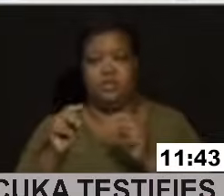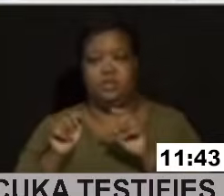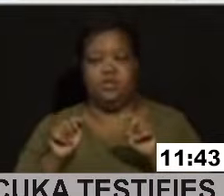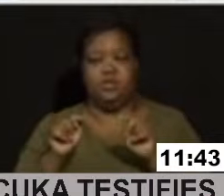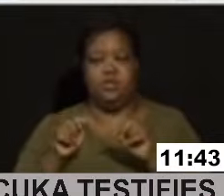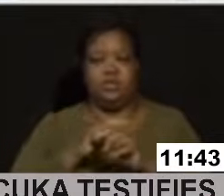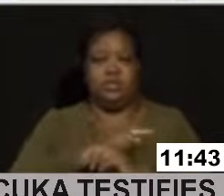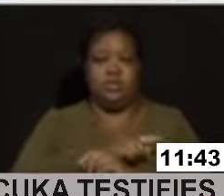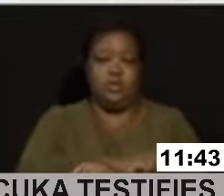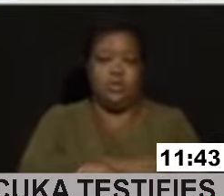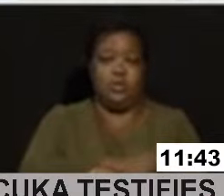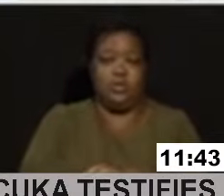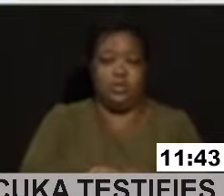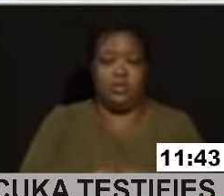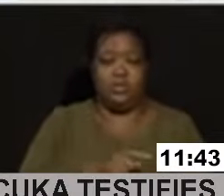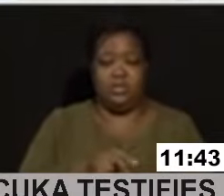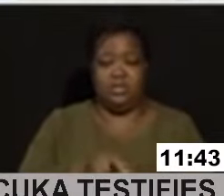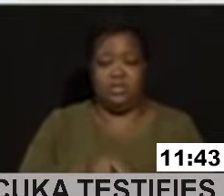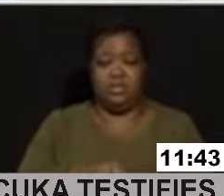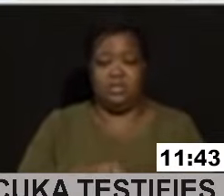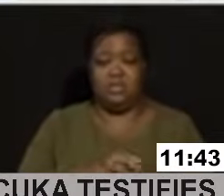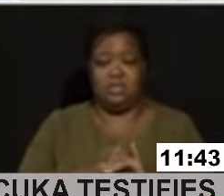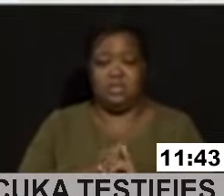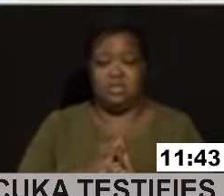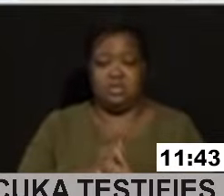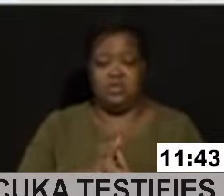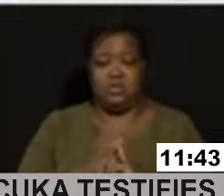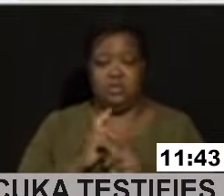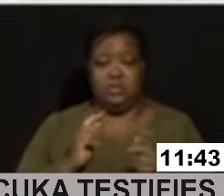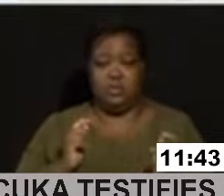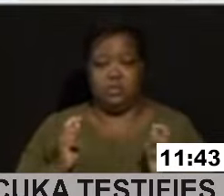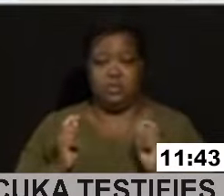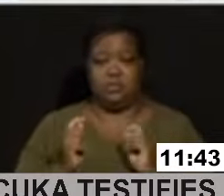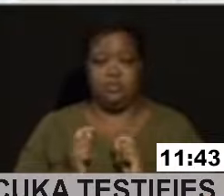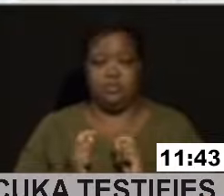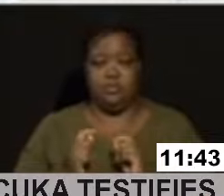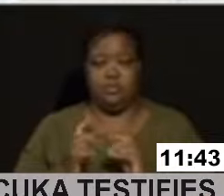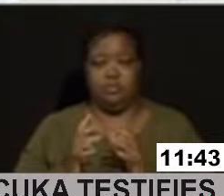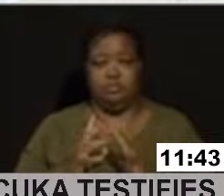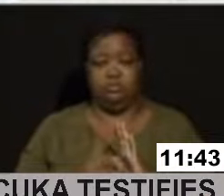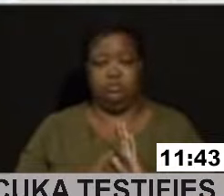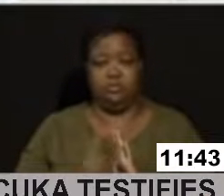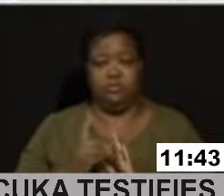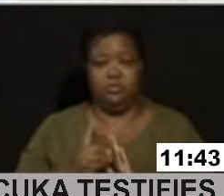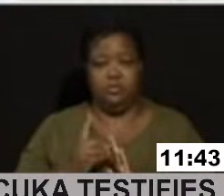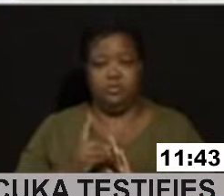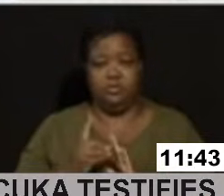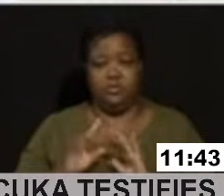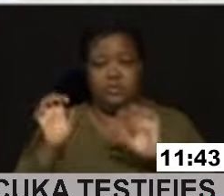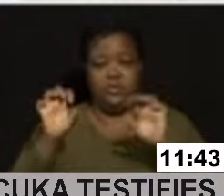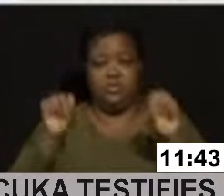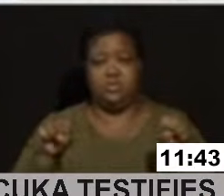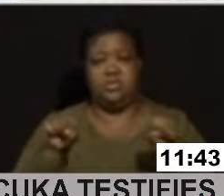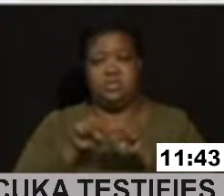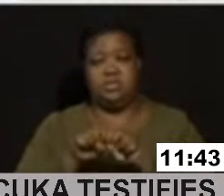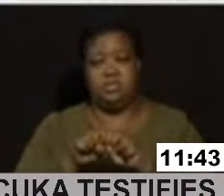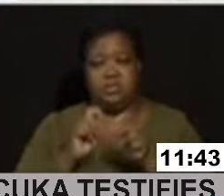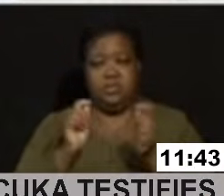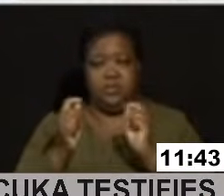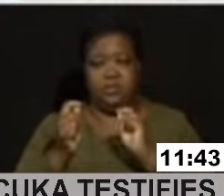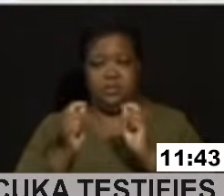This required significant institutional reform, the development of new systems, policies and standards, and